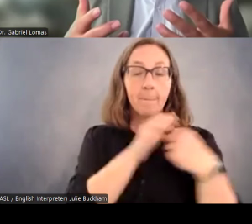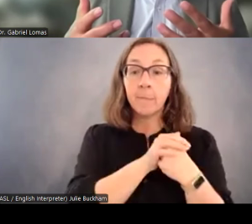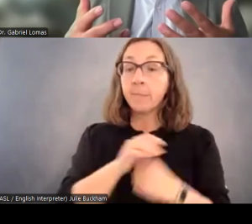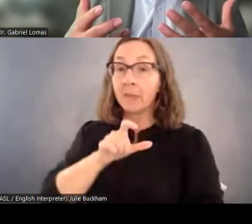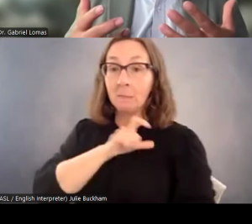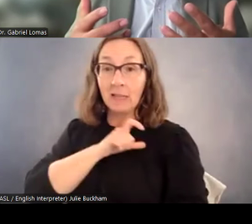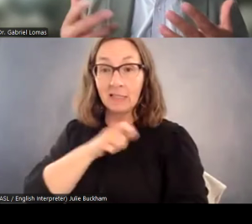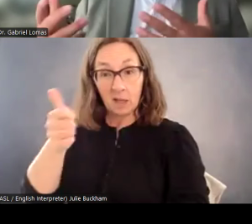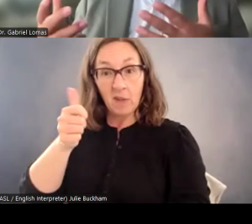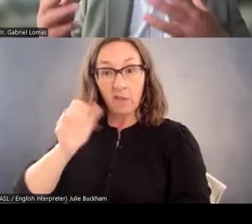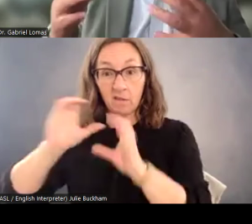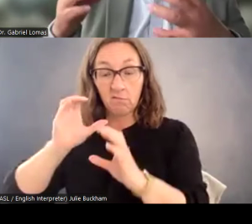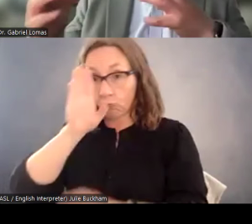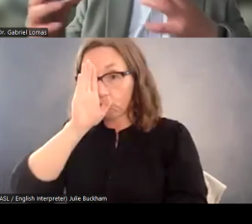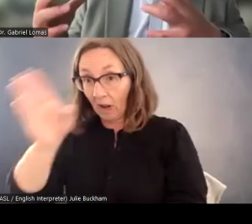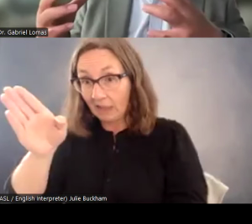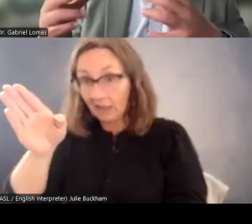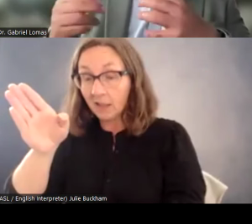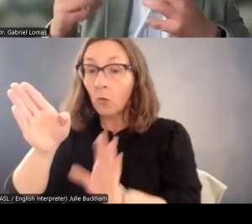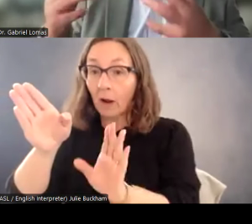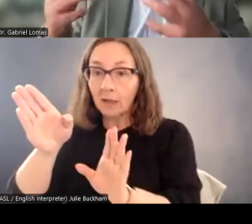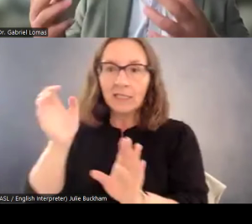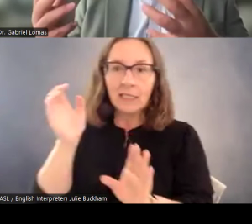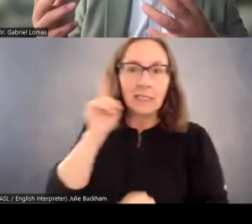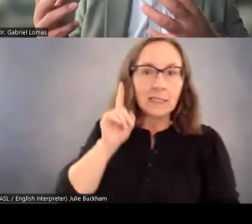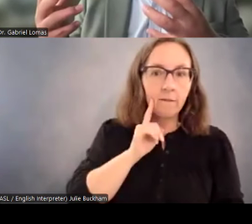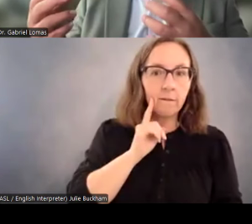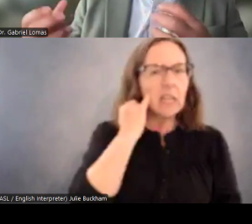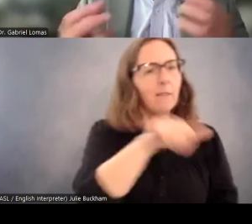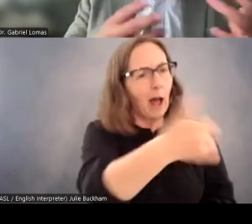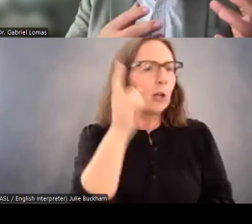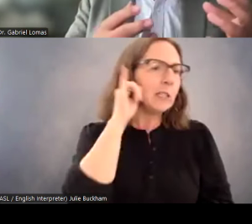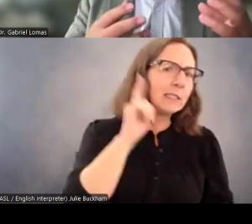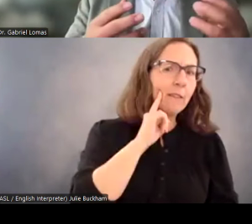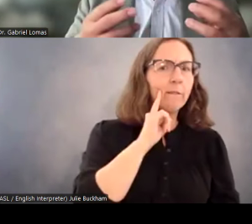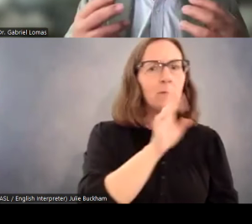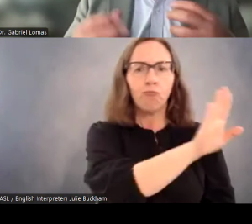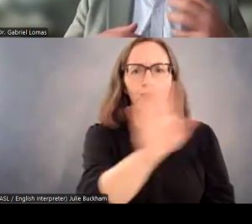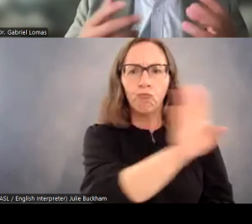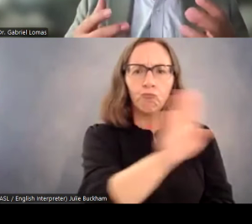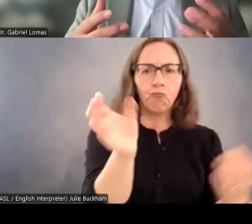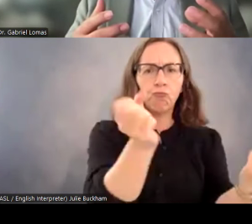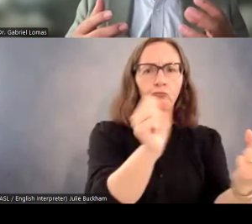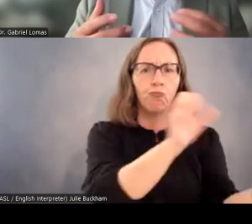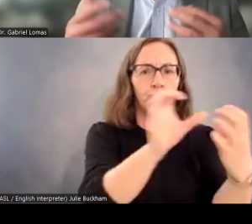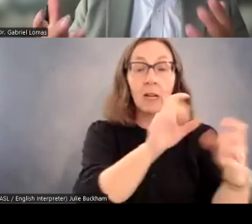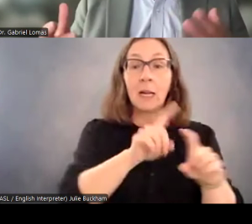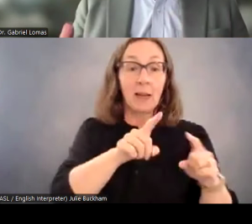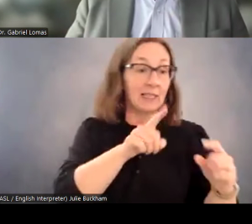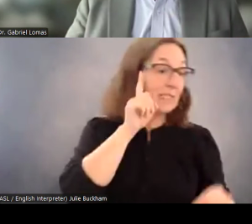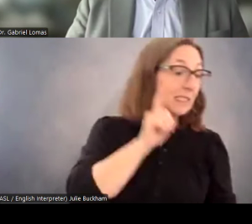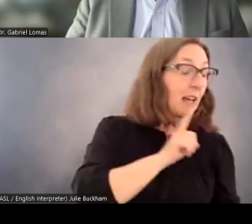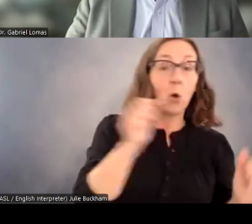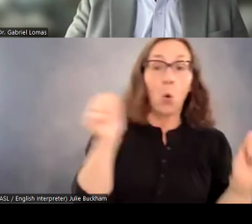directly, whereas deaf people, if they're working with other deaf people, they can communicate directly. But if they're working with law enforcement or anybody in the justice system, they will